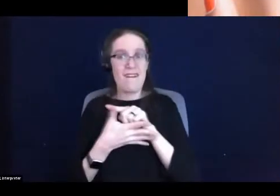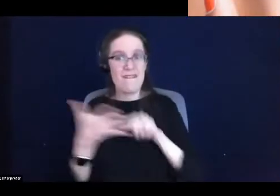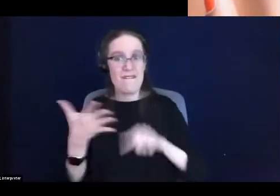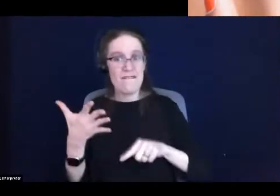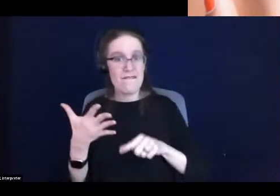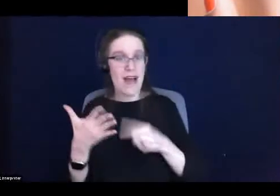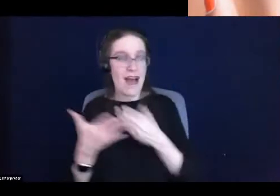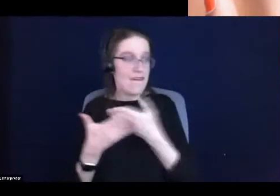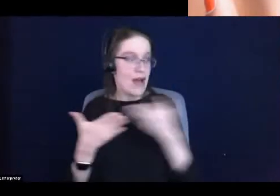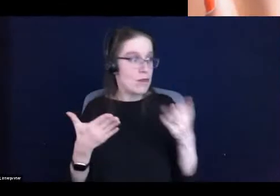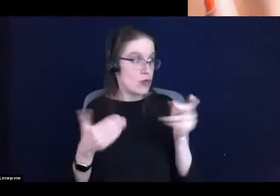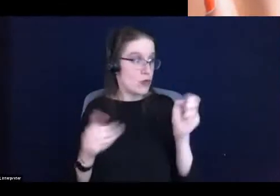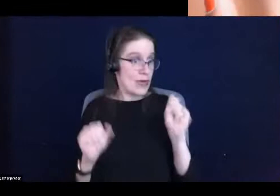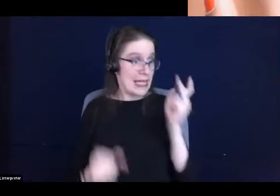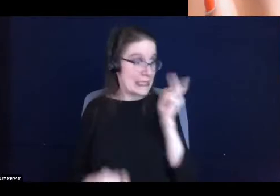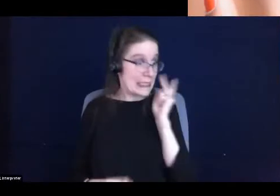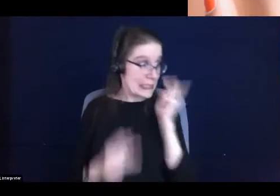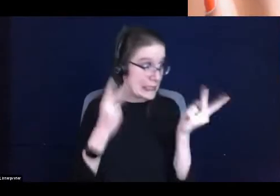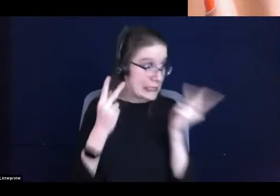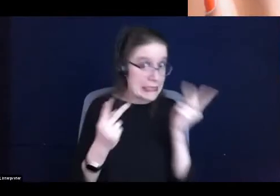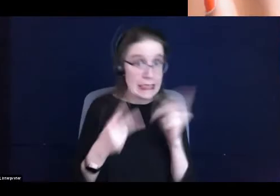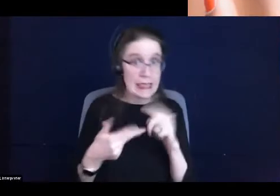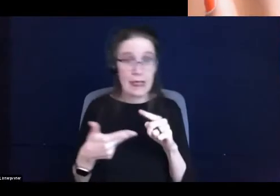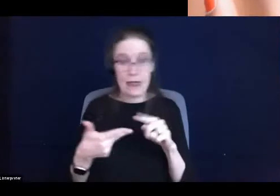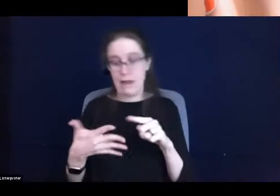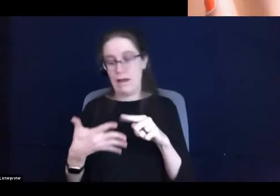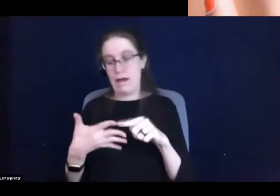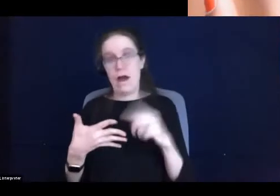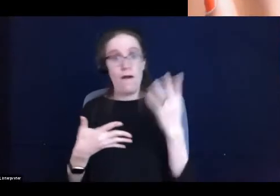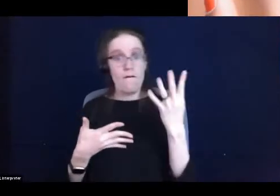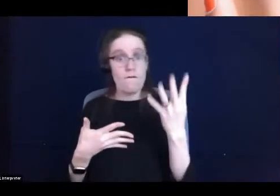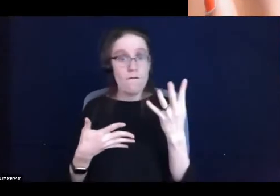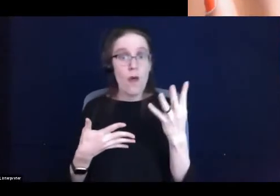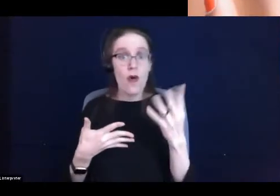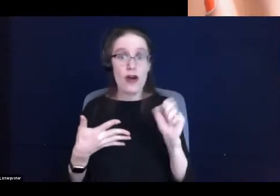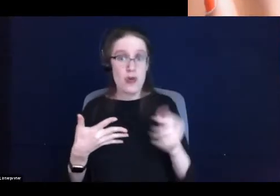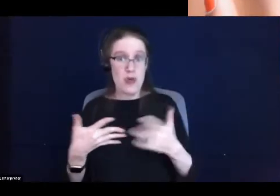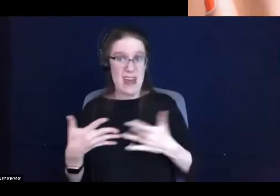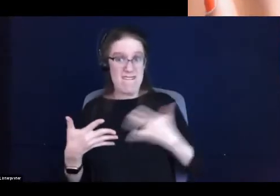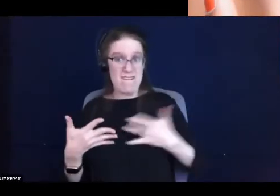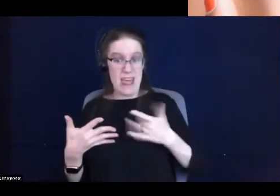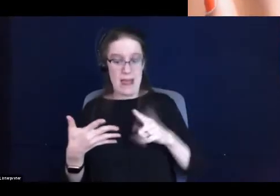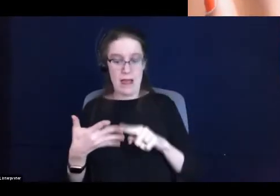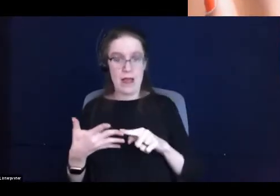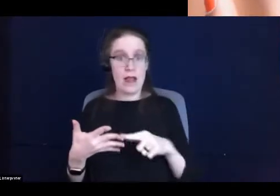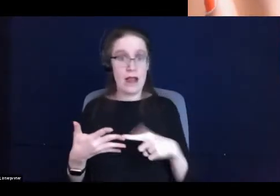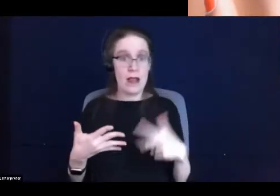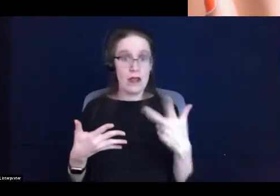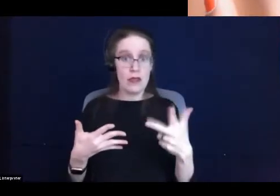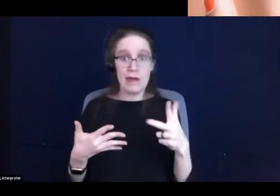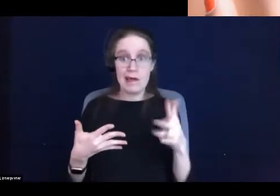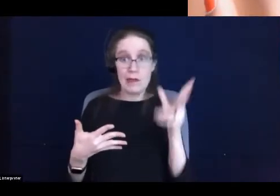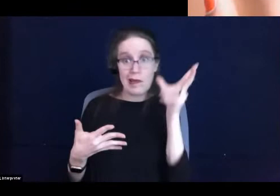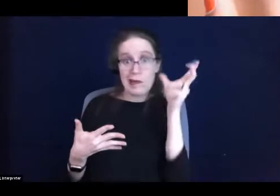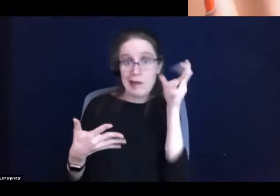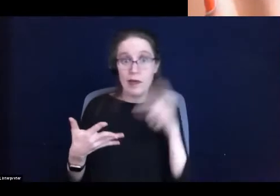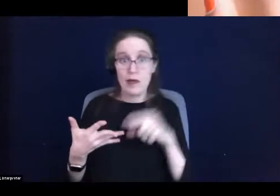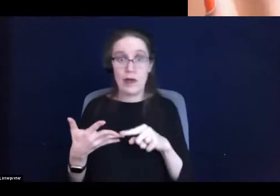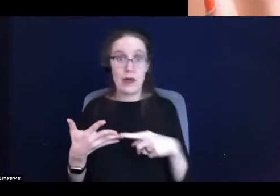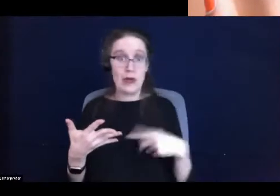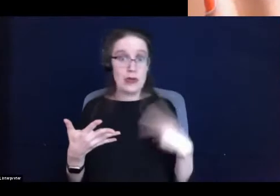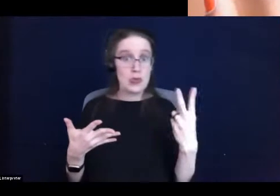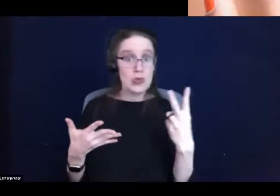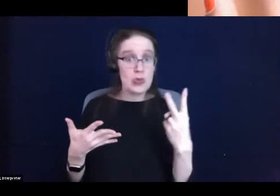see, 4 items you can feel, 3 items you can hear, 2 items you can smell, and 1 item you can